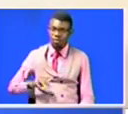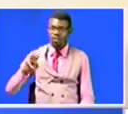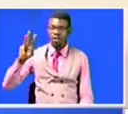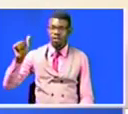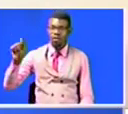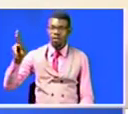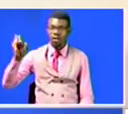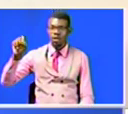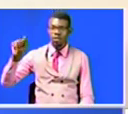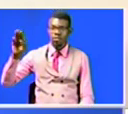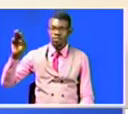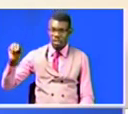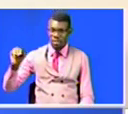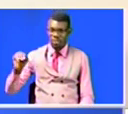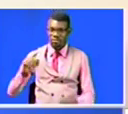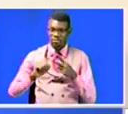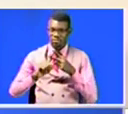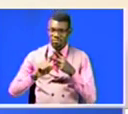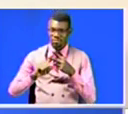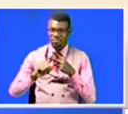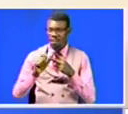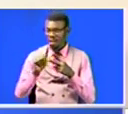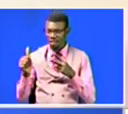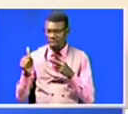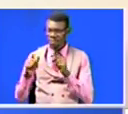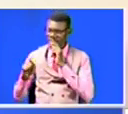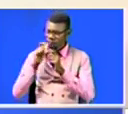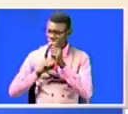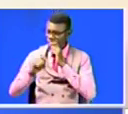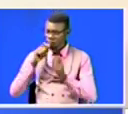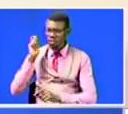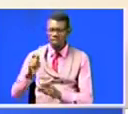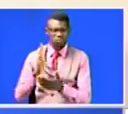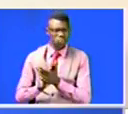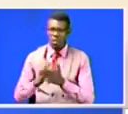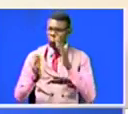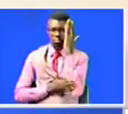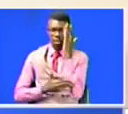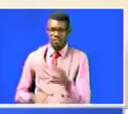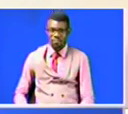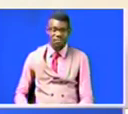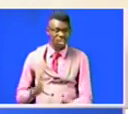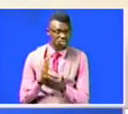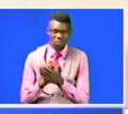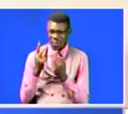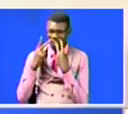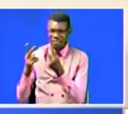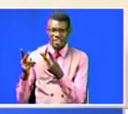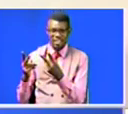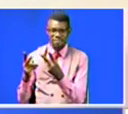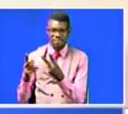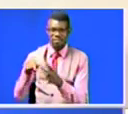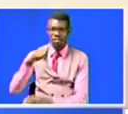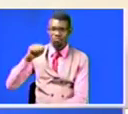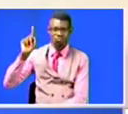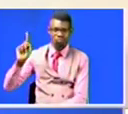of interview of the judge was overly aggressive and to our minds went beyond the normal boundaries